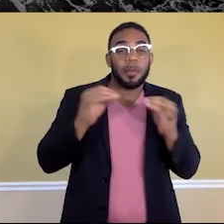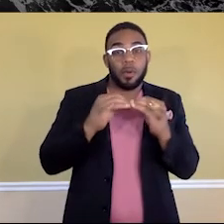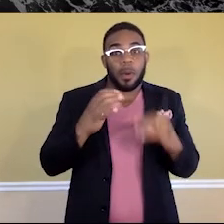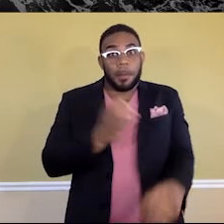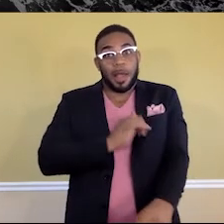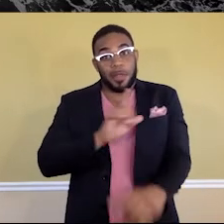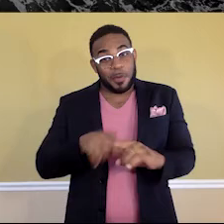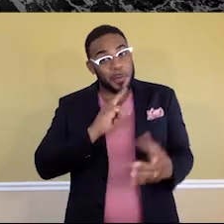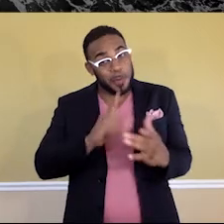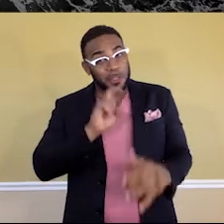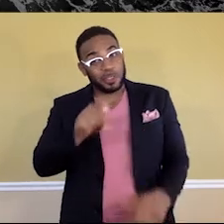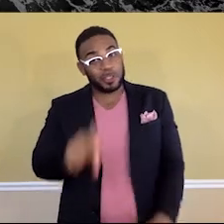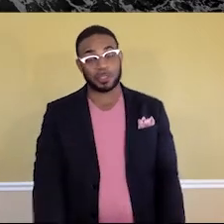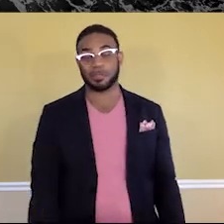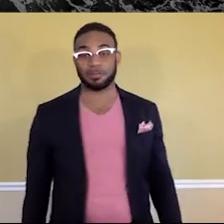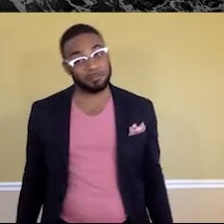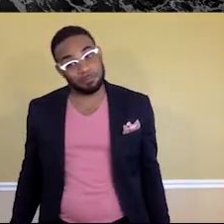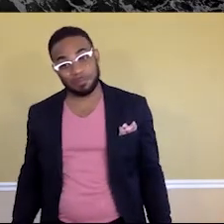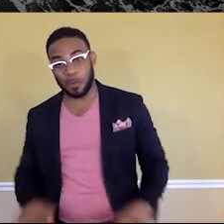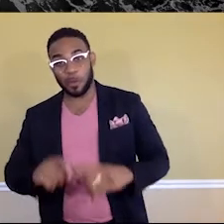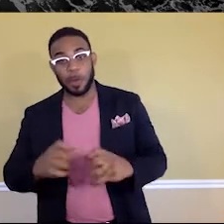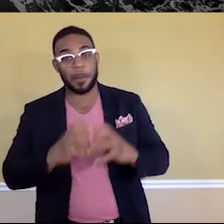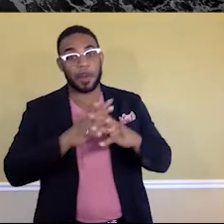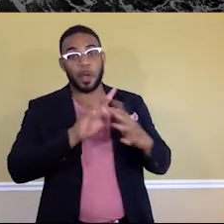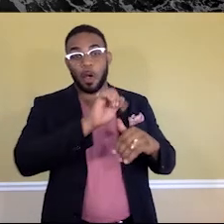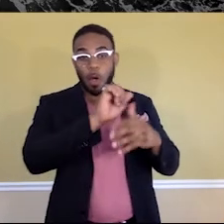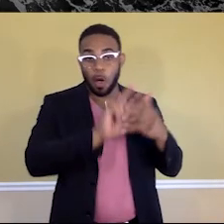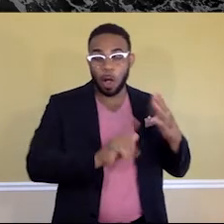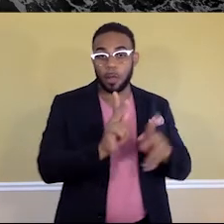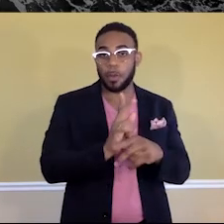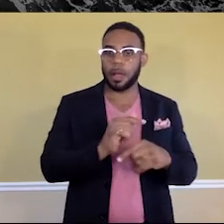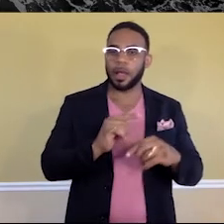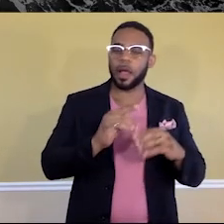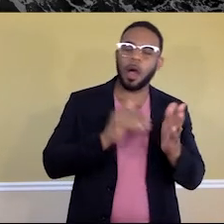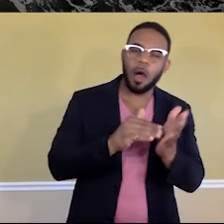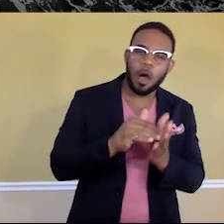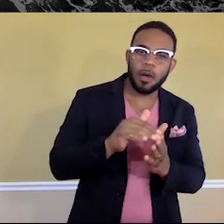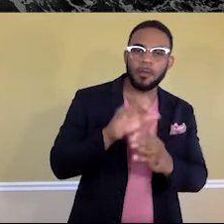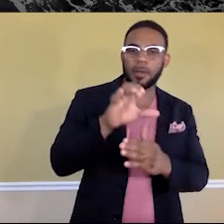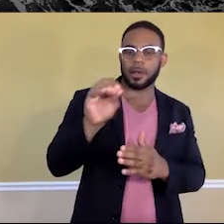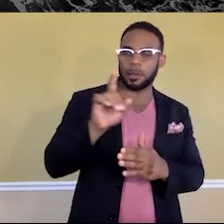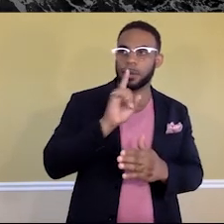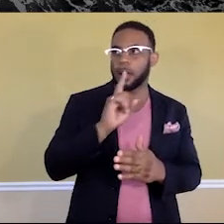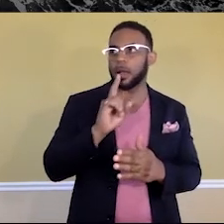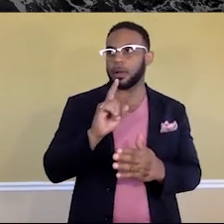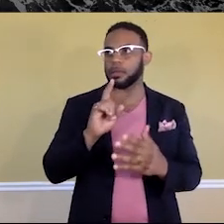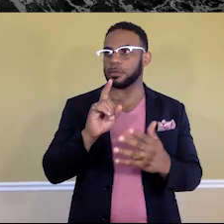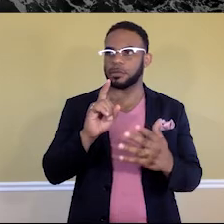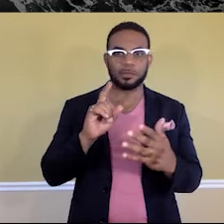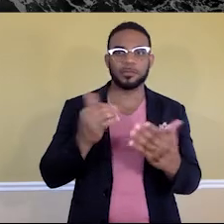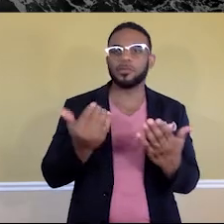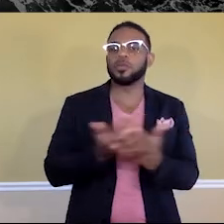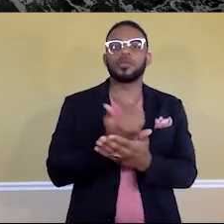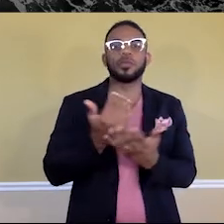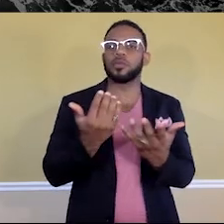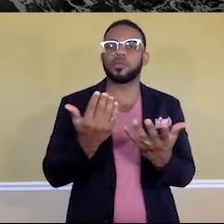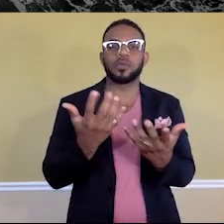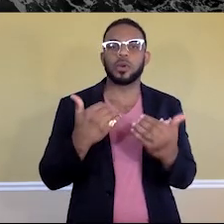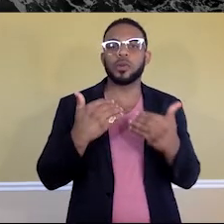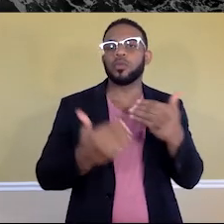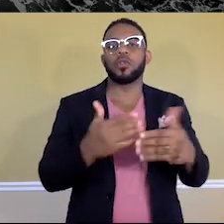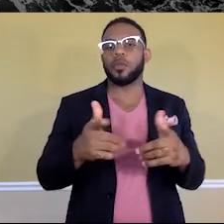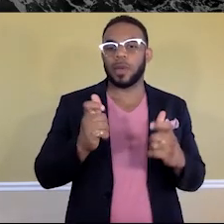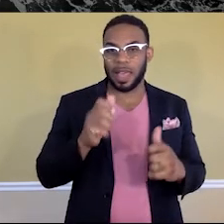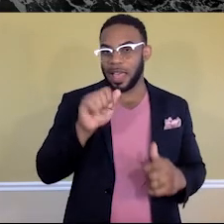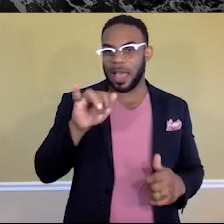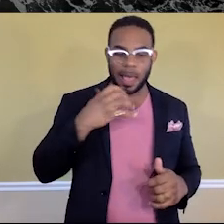power than we probably should in building these products. Very oftentimes companies are new and want to move fast.